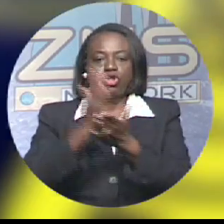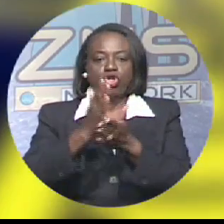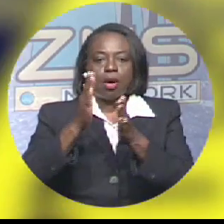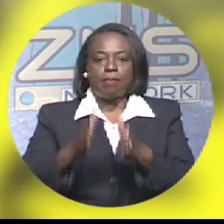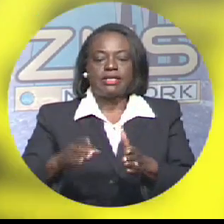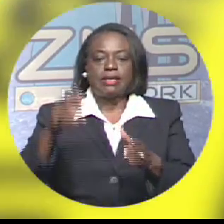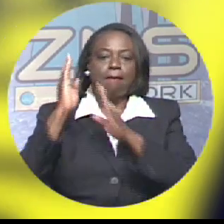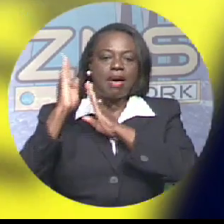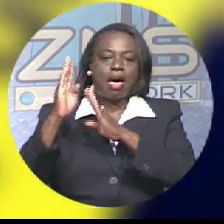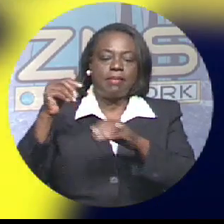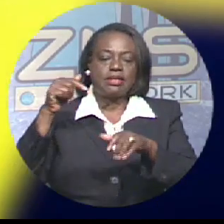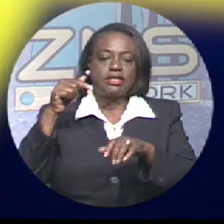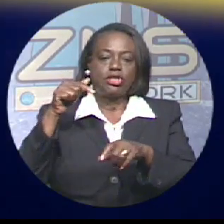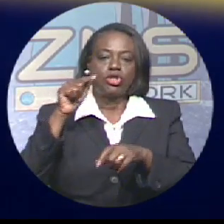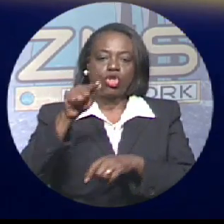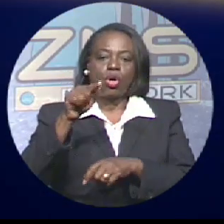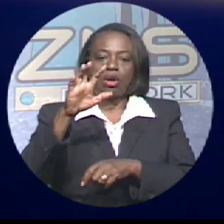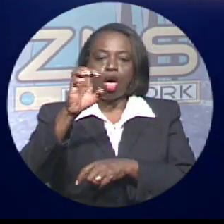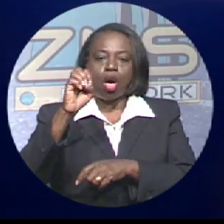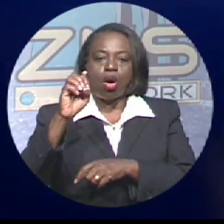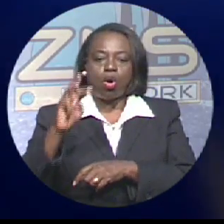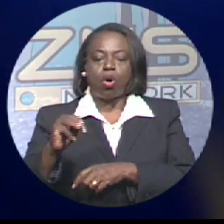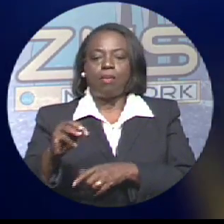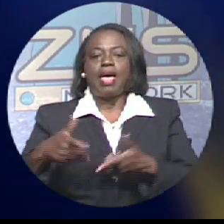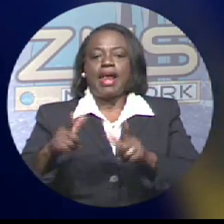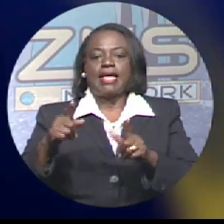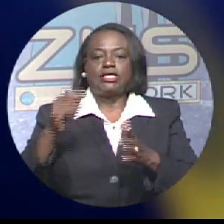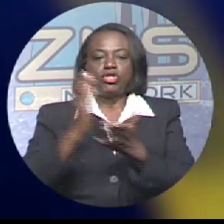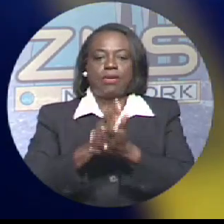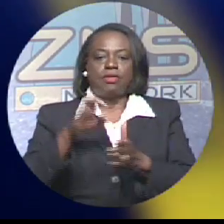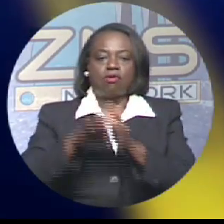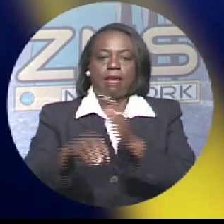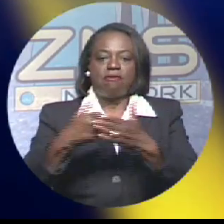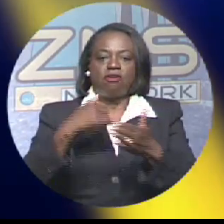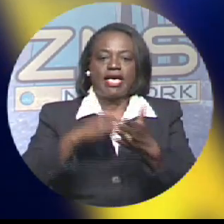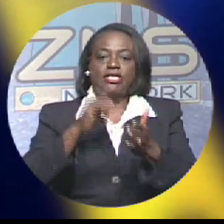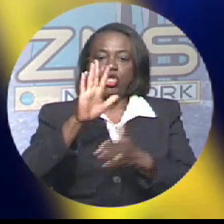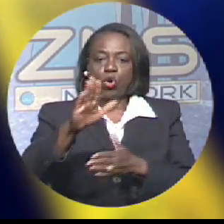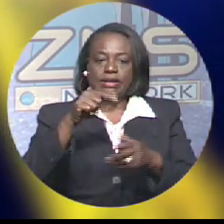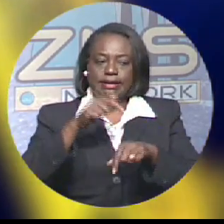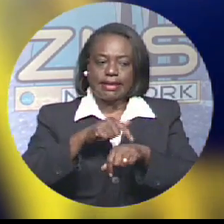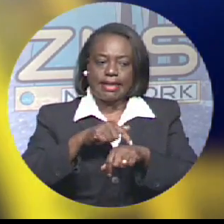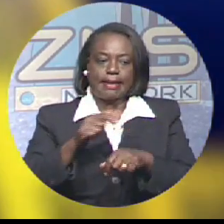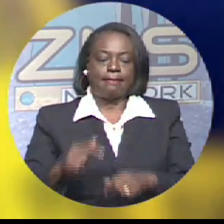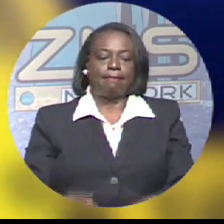www.crimestoppersbahamas.com. Let's stop the crime before it's your time.